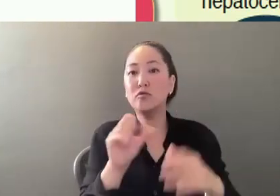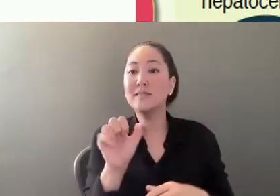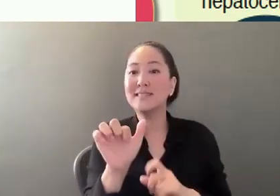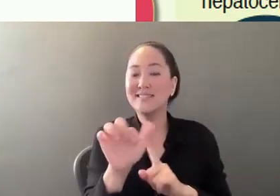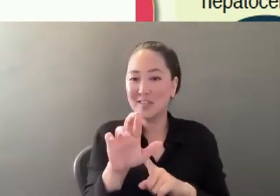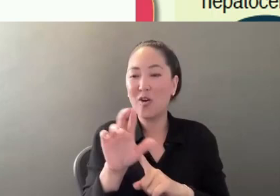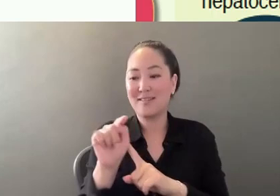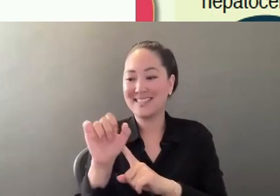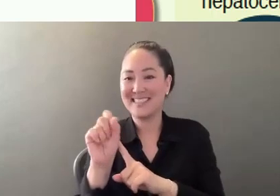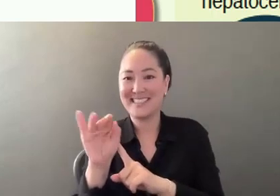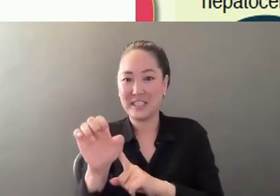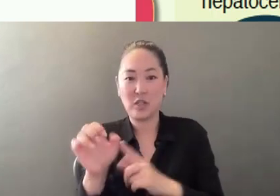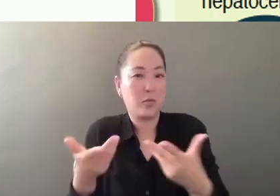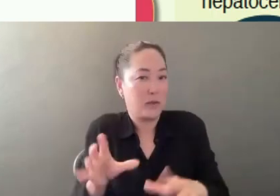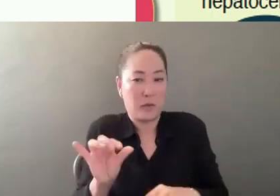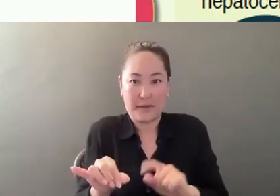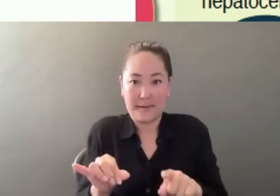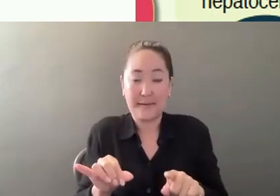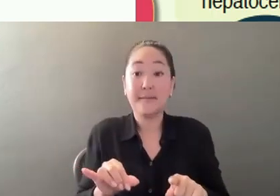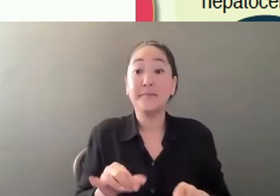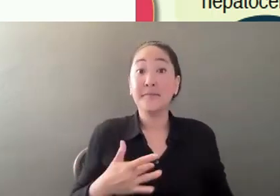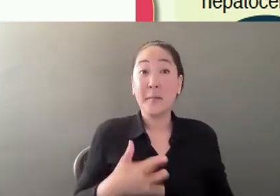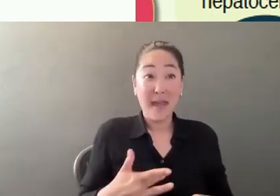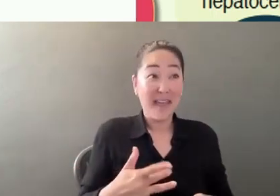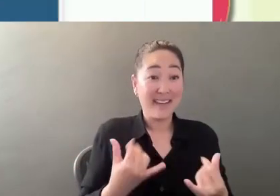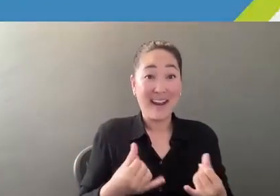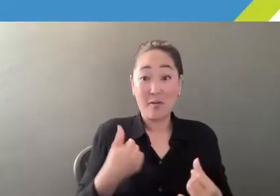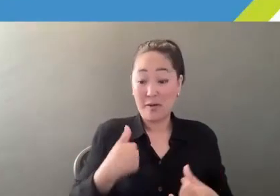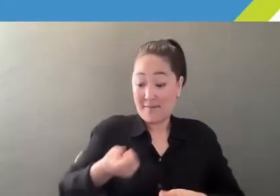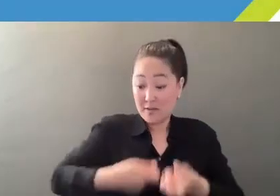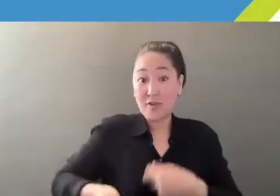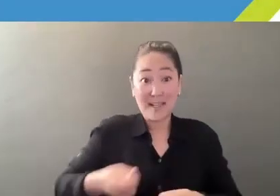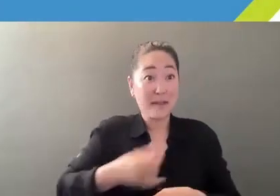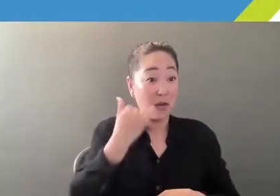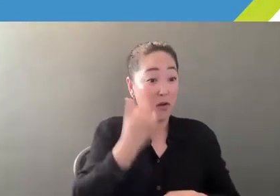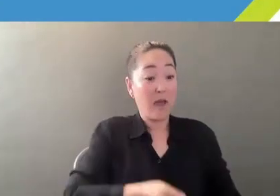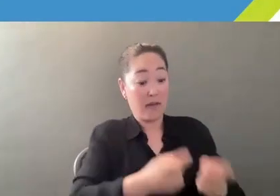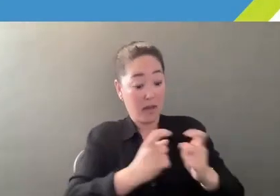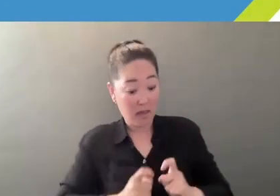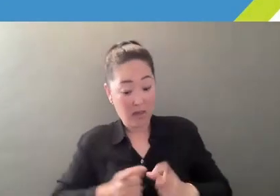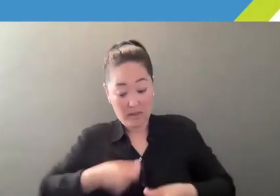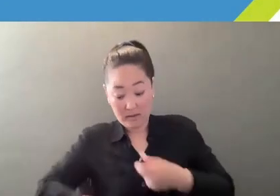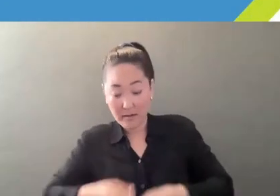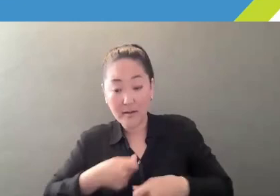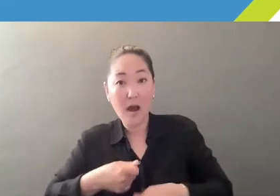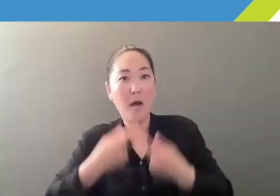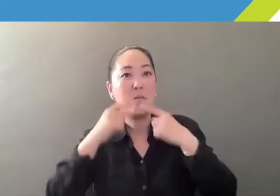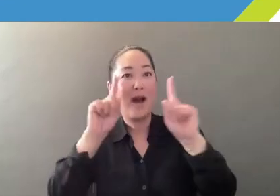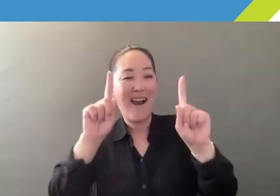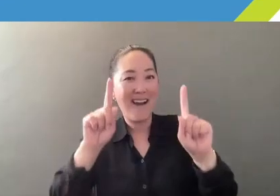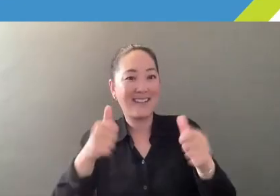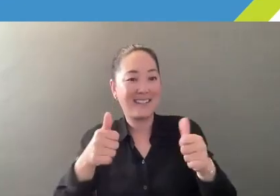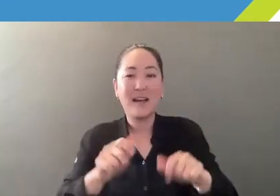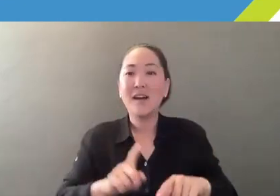good at as it happens. Okay, and new livers are phenomenal and they work very well. Okay, for the mothers and fathers